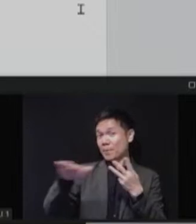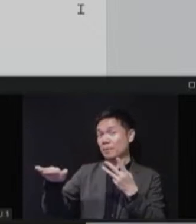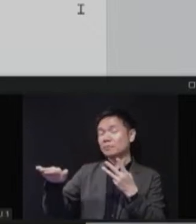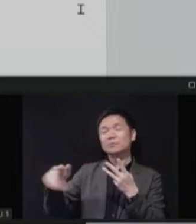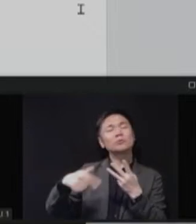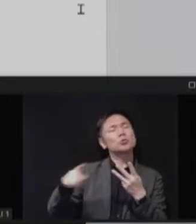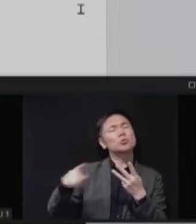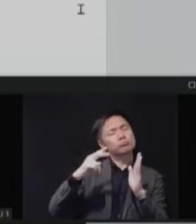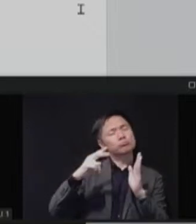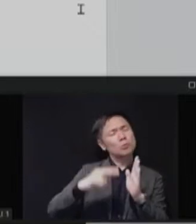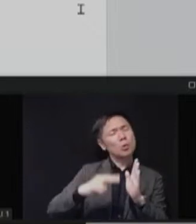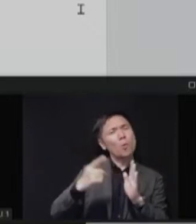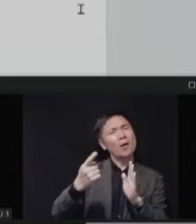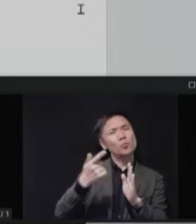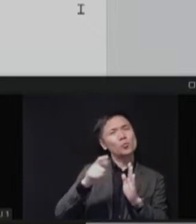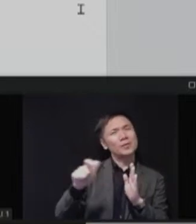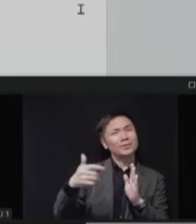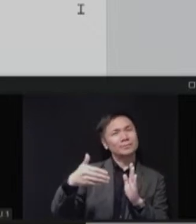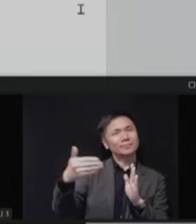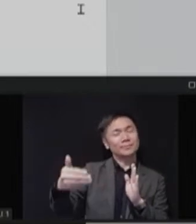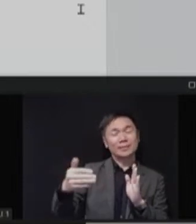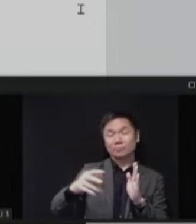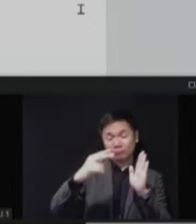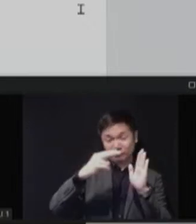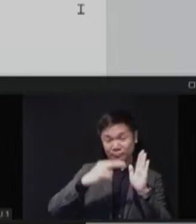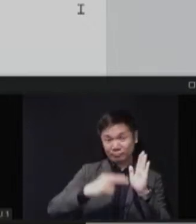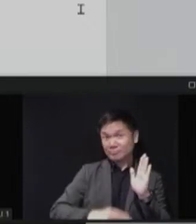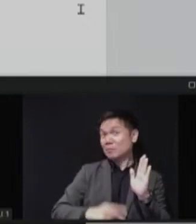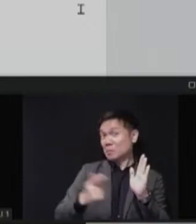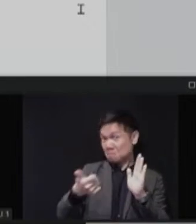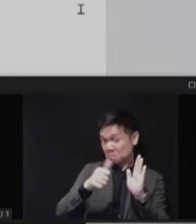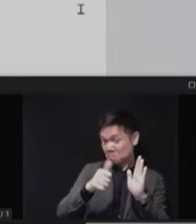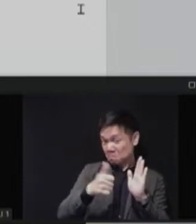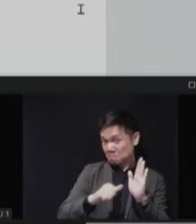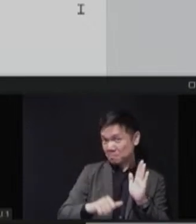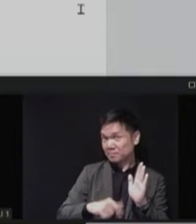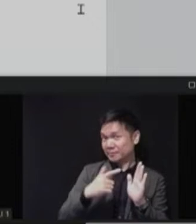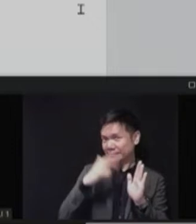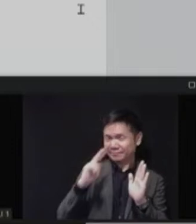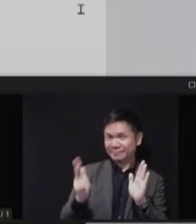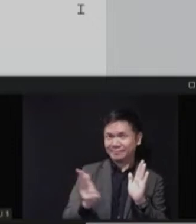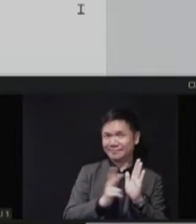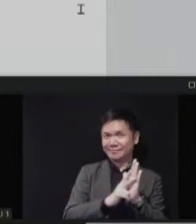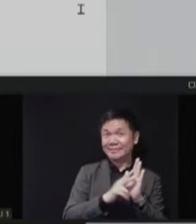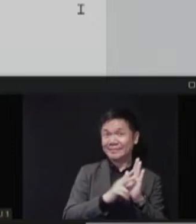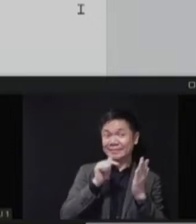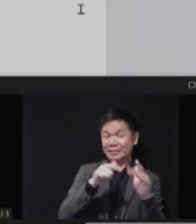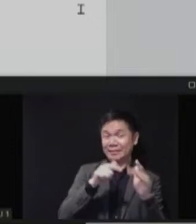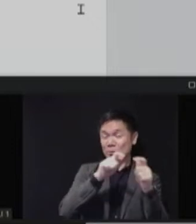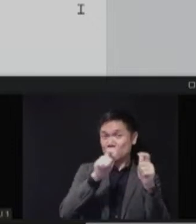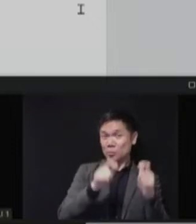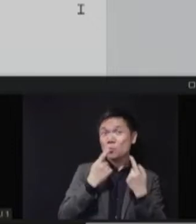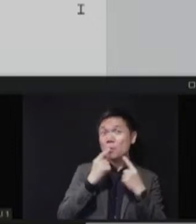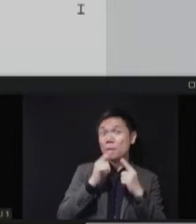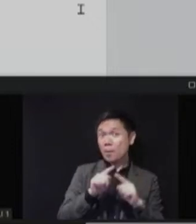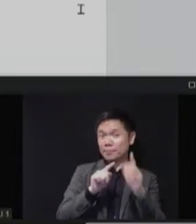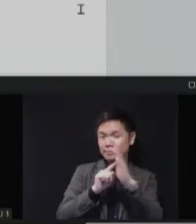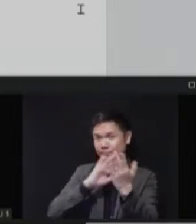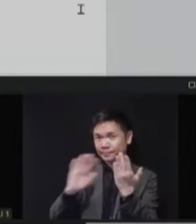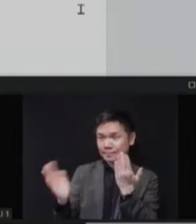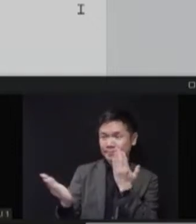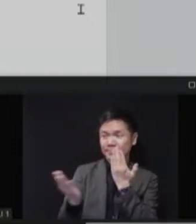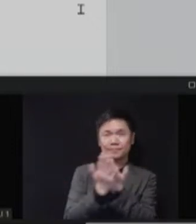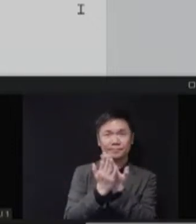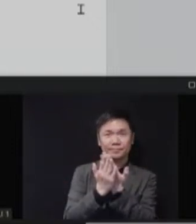corrections within a week of the conclusion of the meeting. This will be annexed to the report. This was also mentioned